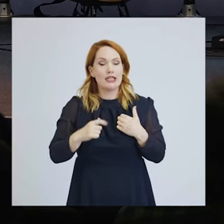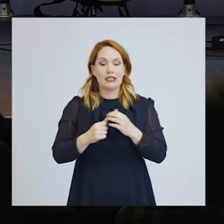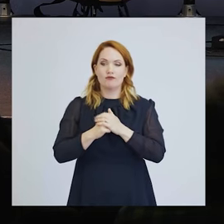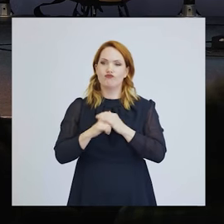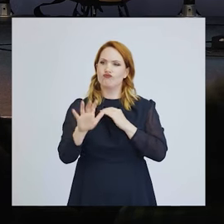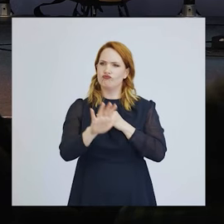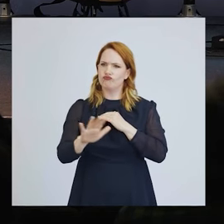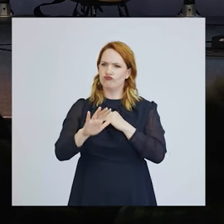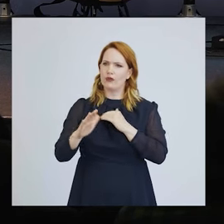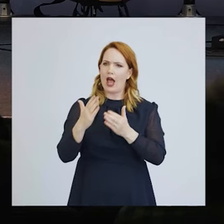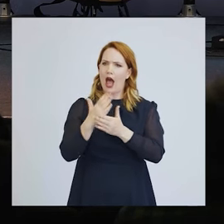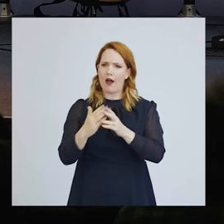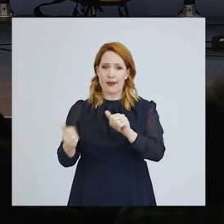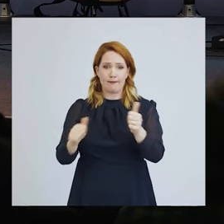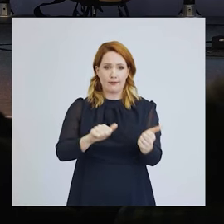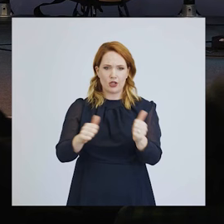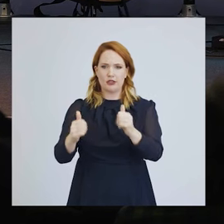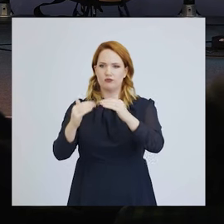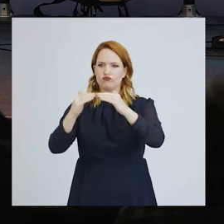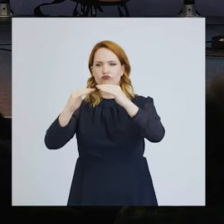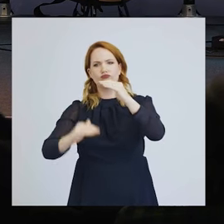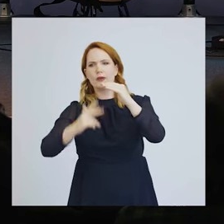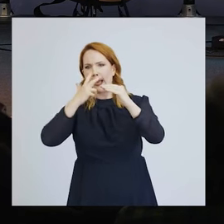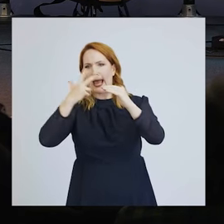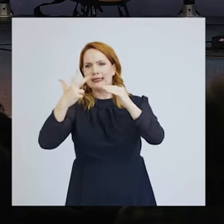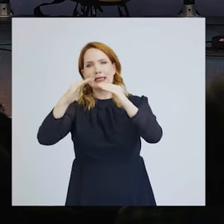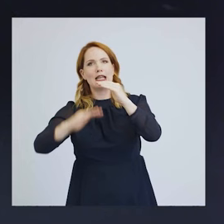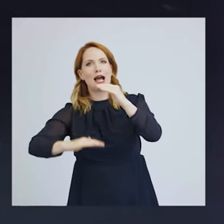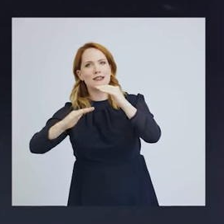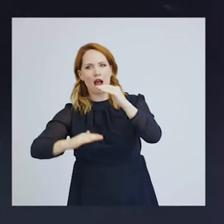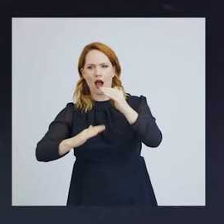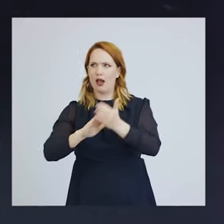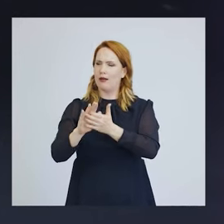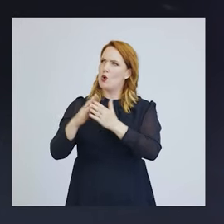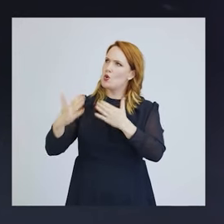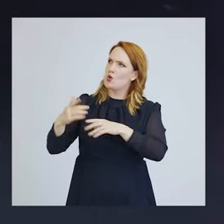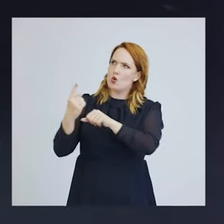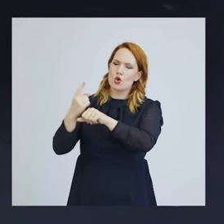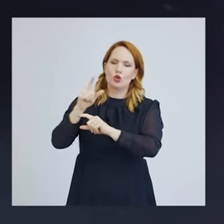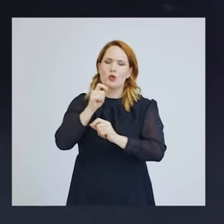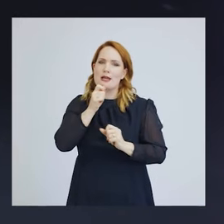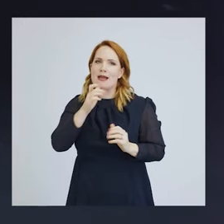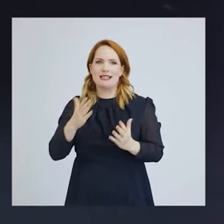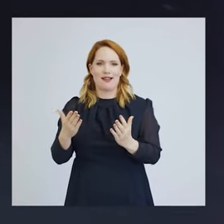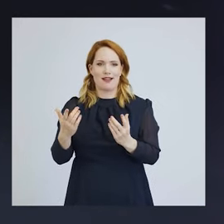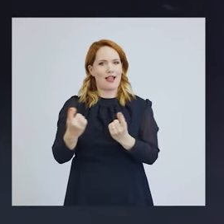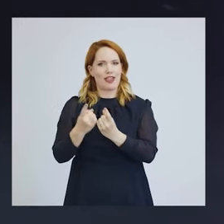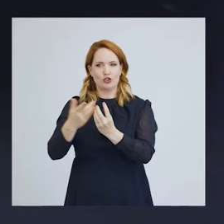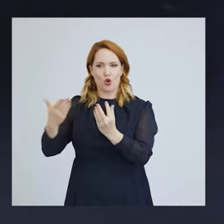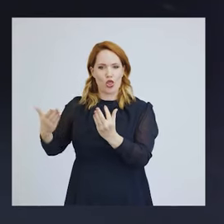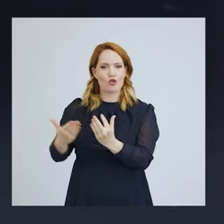by that because around half of them have been kids under 18. And man, God is doing the most incredible